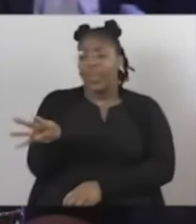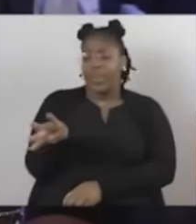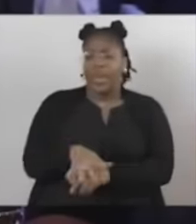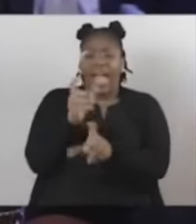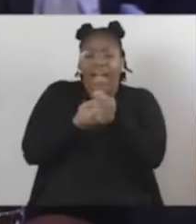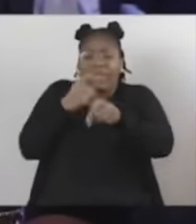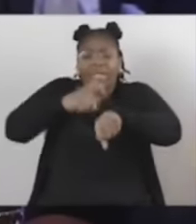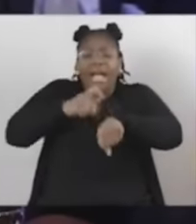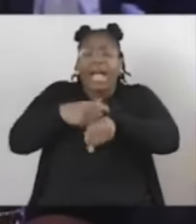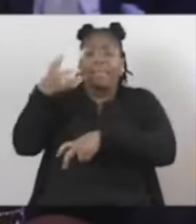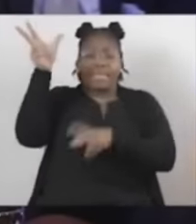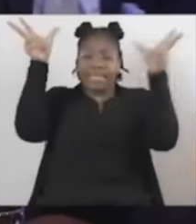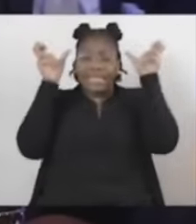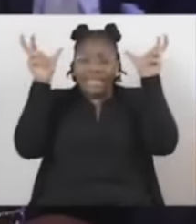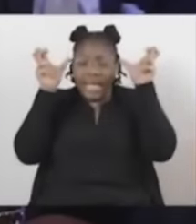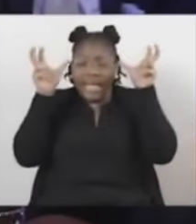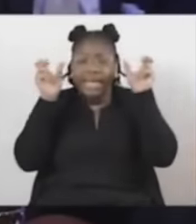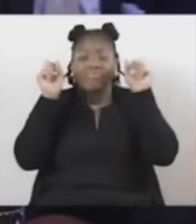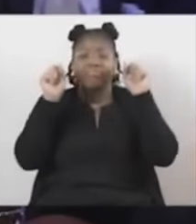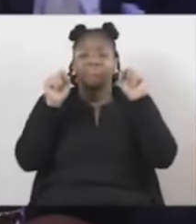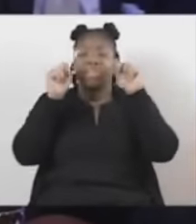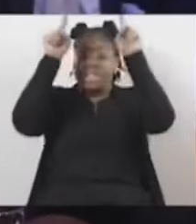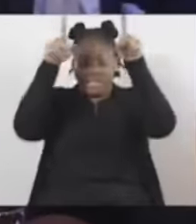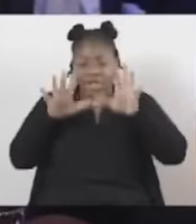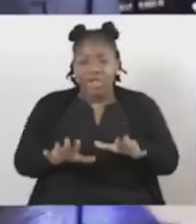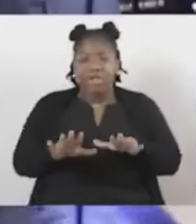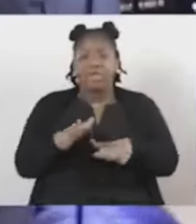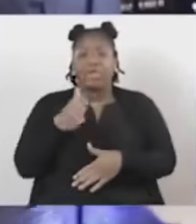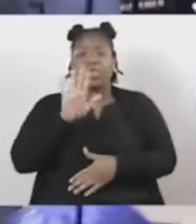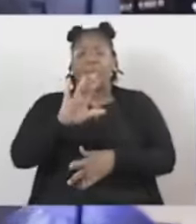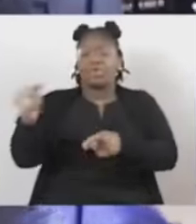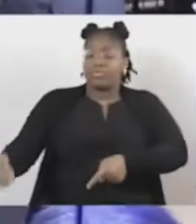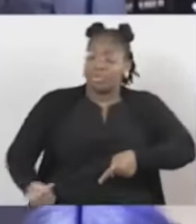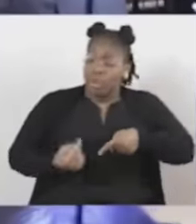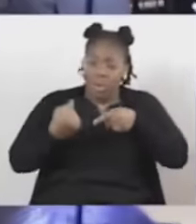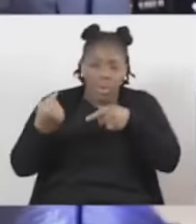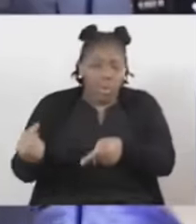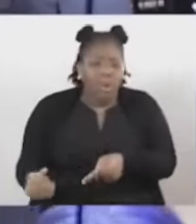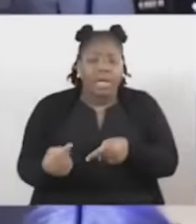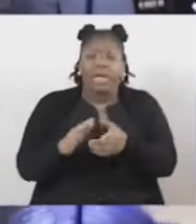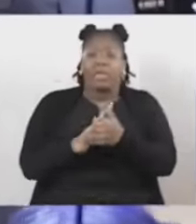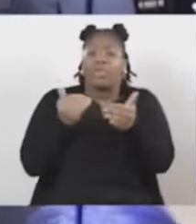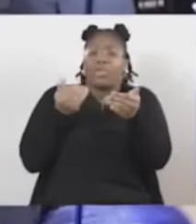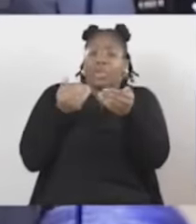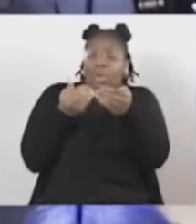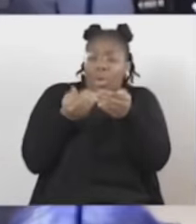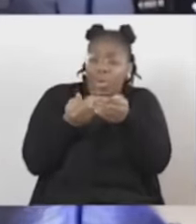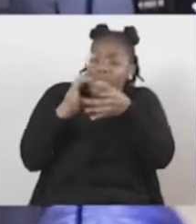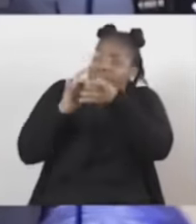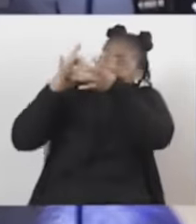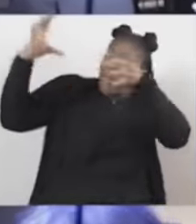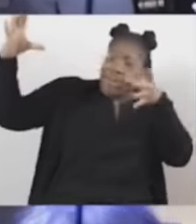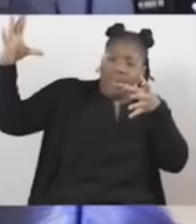thread, it is a revelation of how close you are to becoming a separated garment.